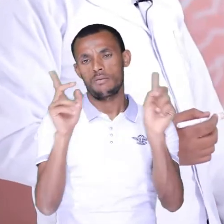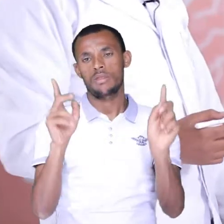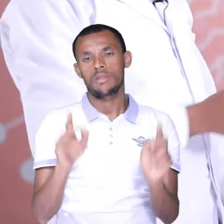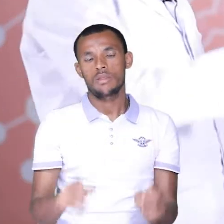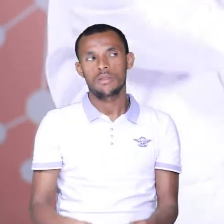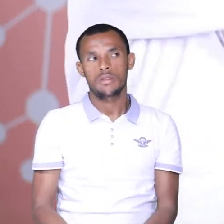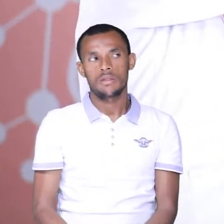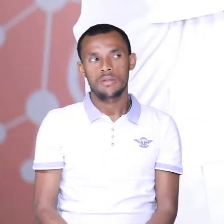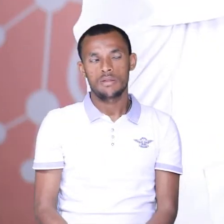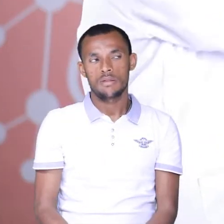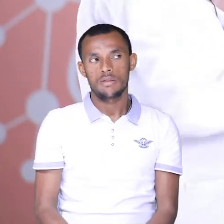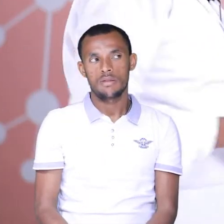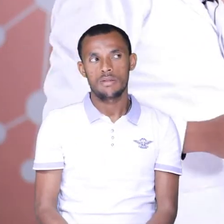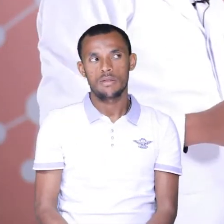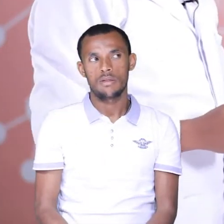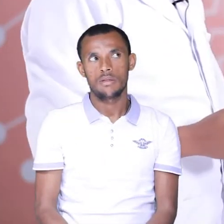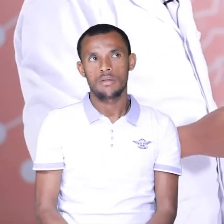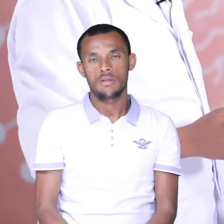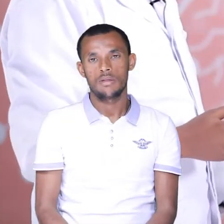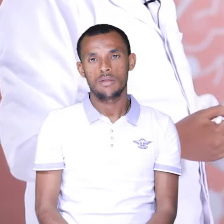Each individual items are different.